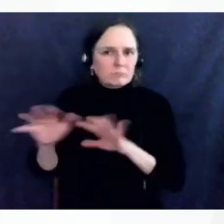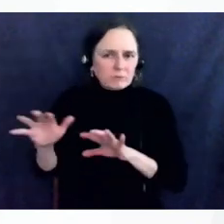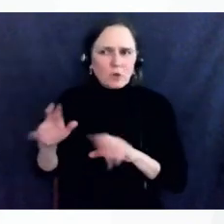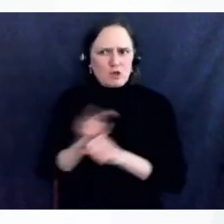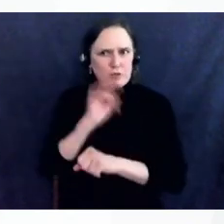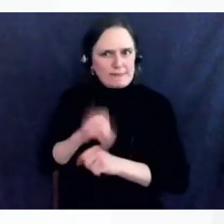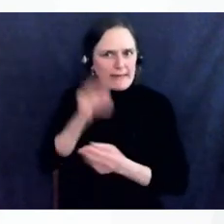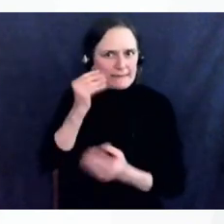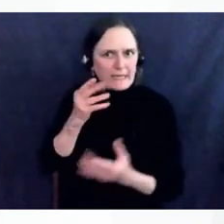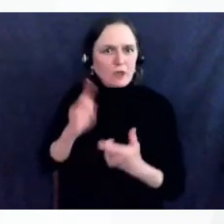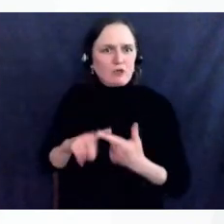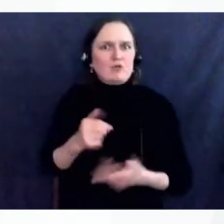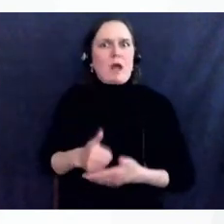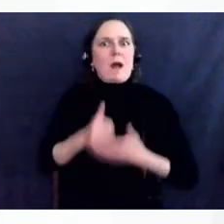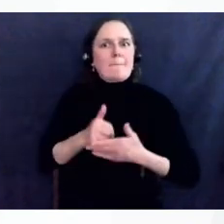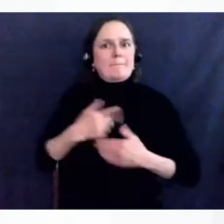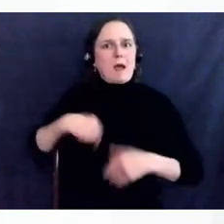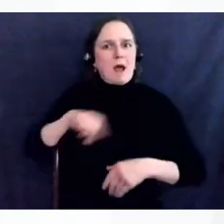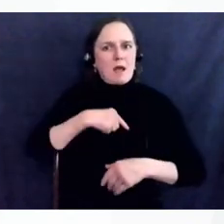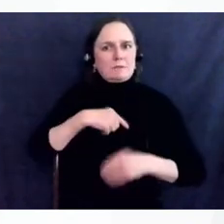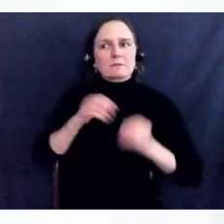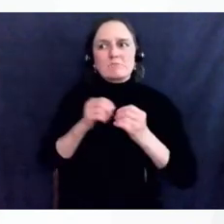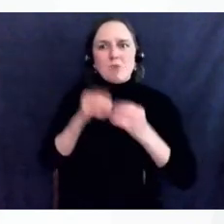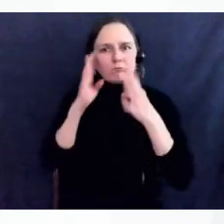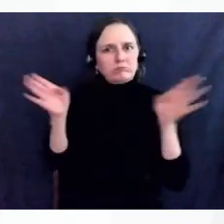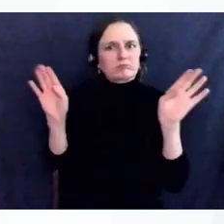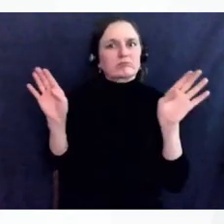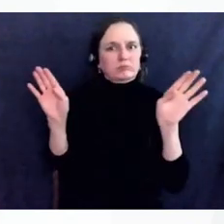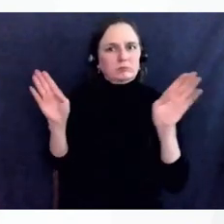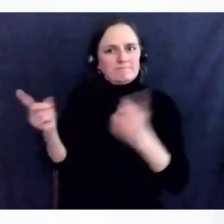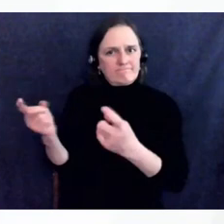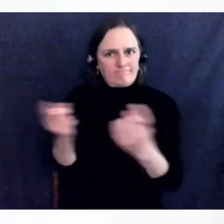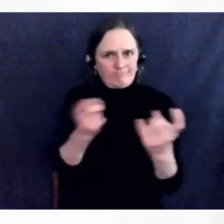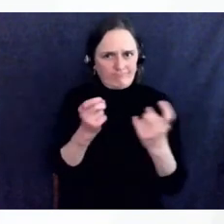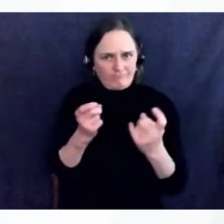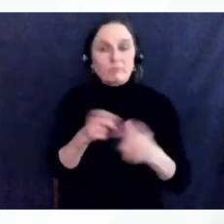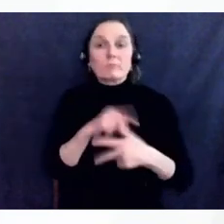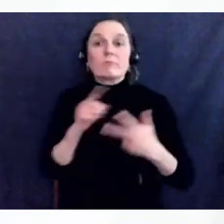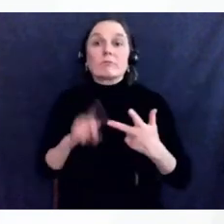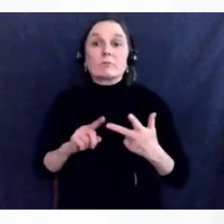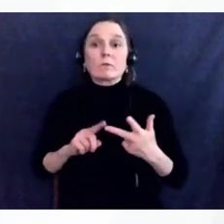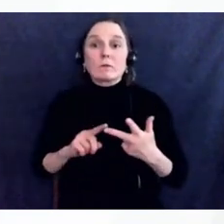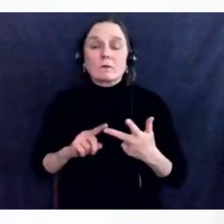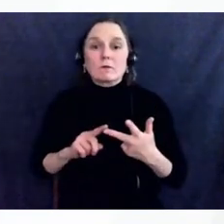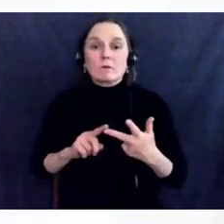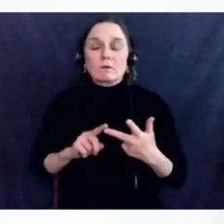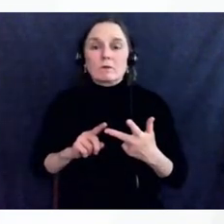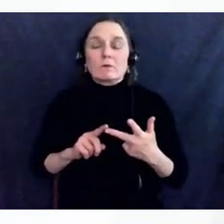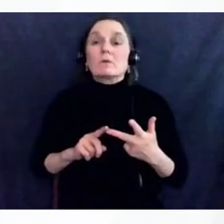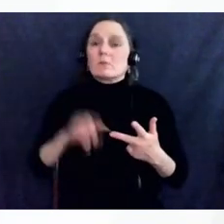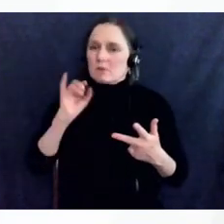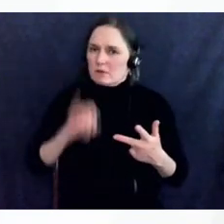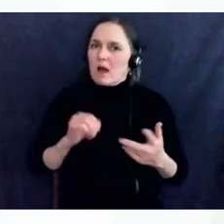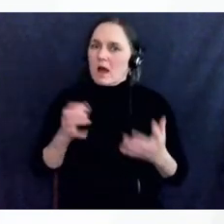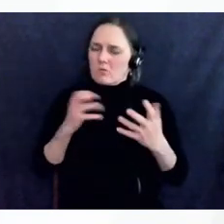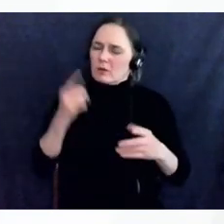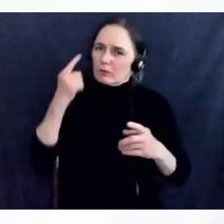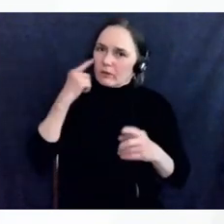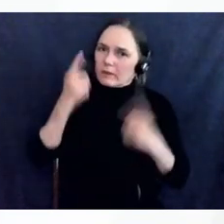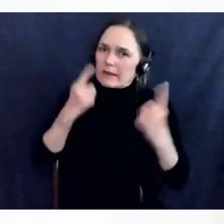I want us to pay particular attention to the overall climate experienced by BIPOC faculty at the University of Washington, both when